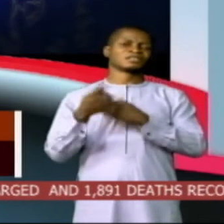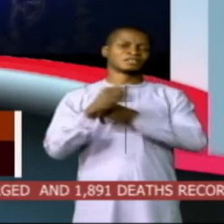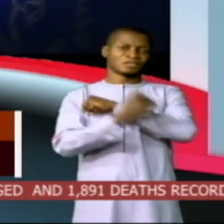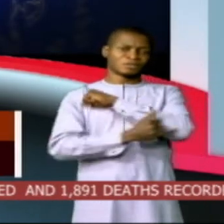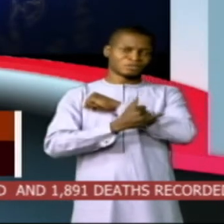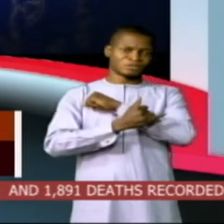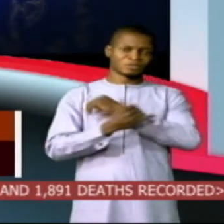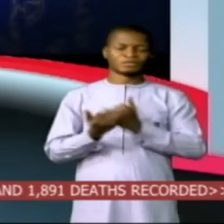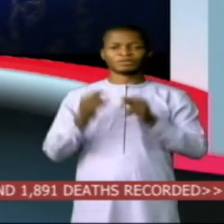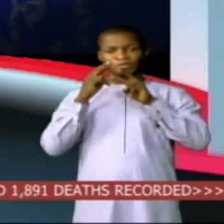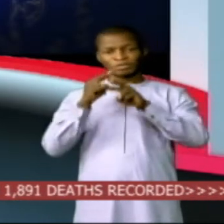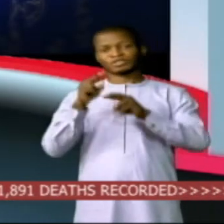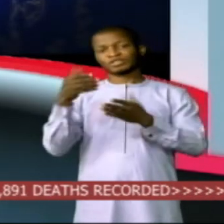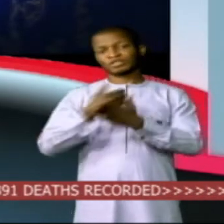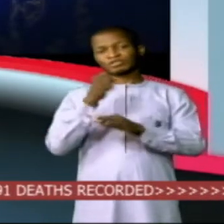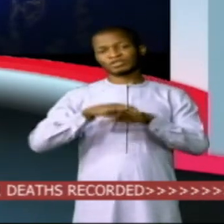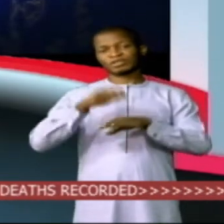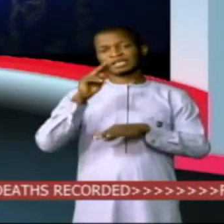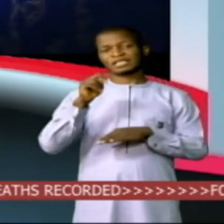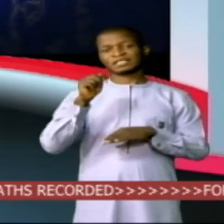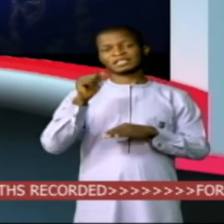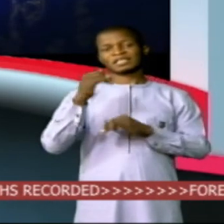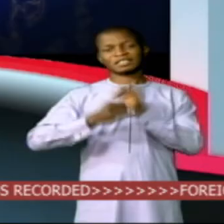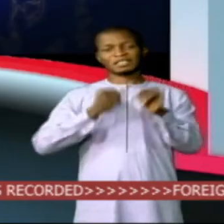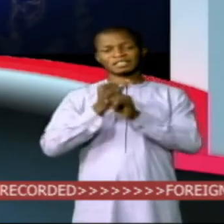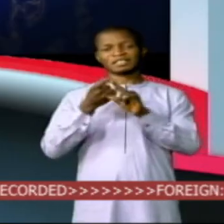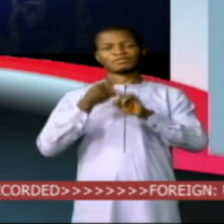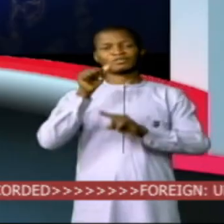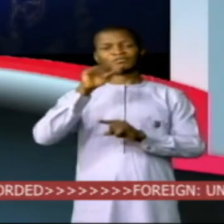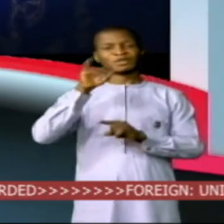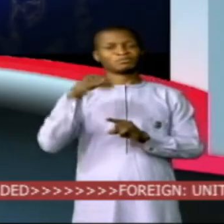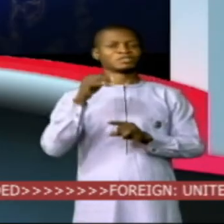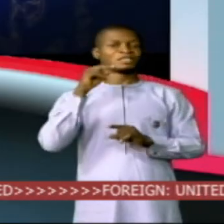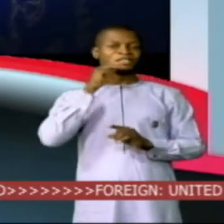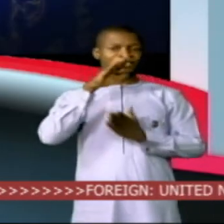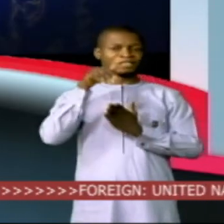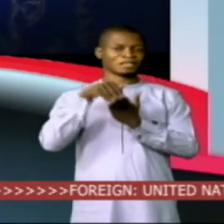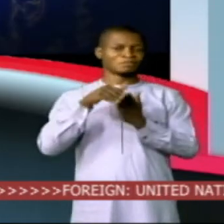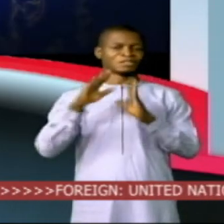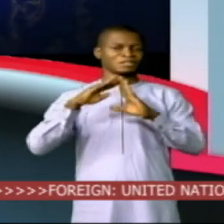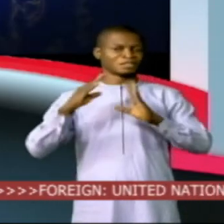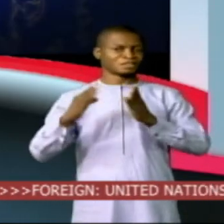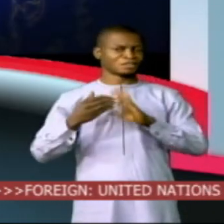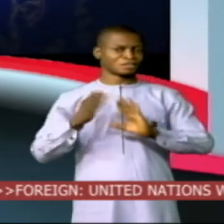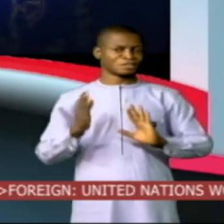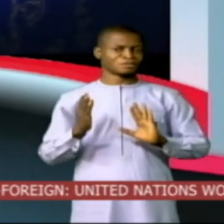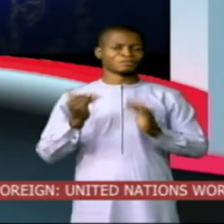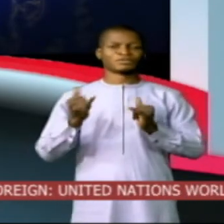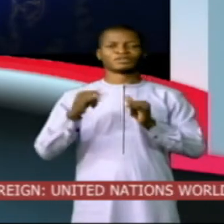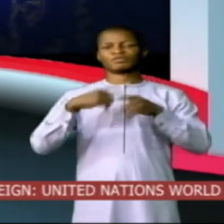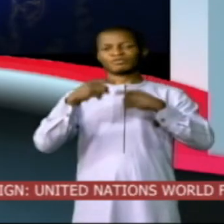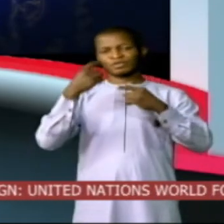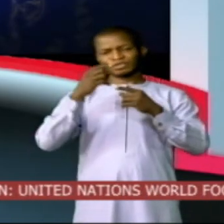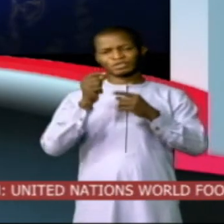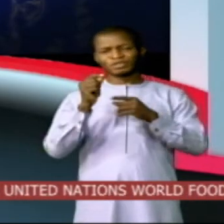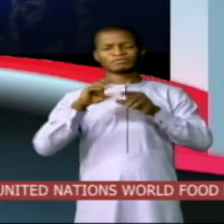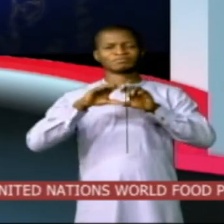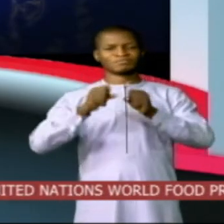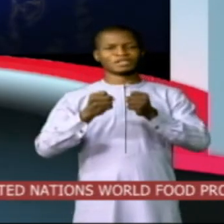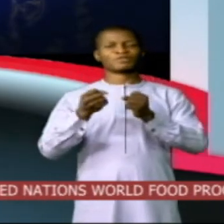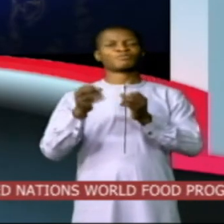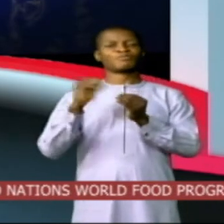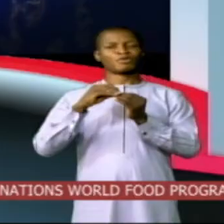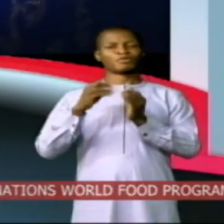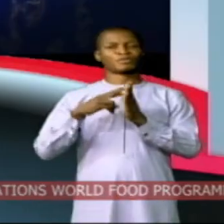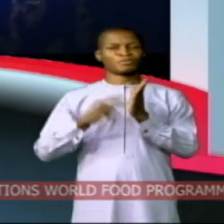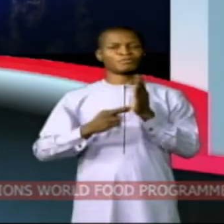You're watching the news on NTA International, reaching you from Abuja, Nigeria's capital city. We're taking a short break now. More reports when